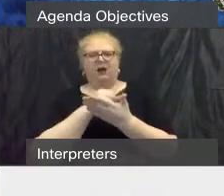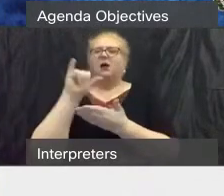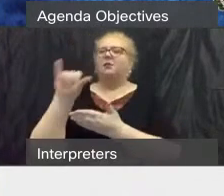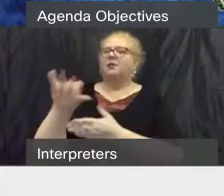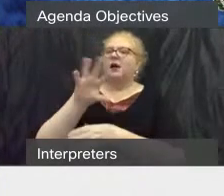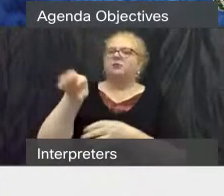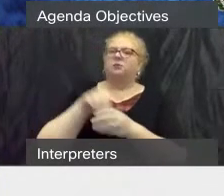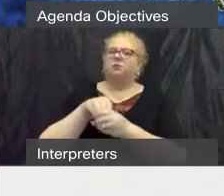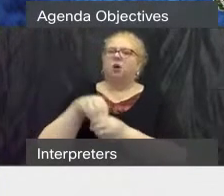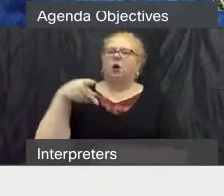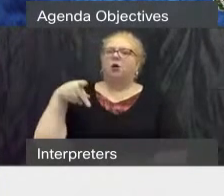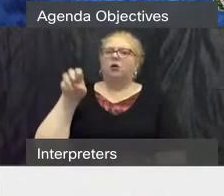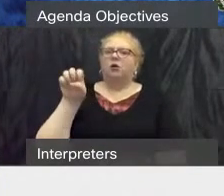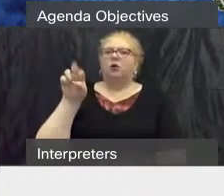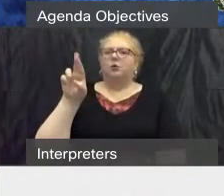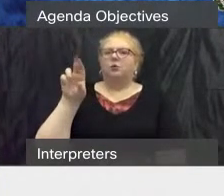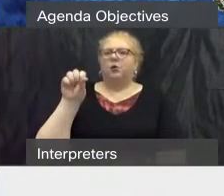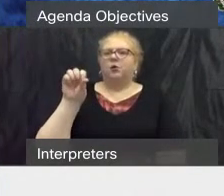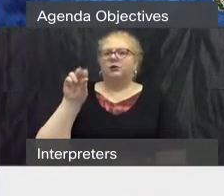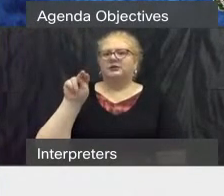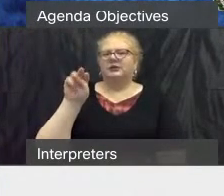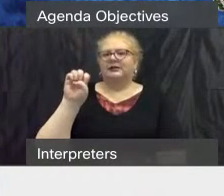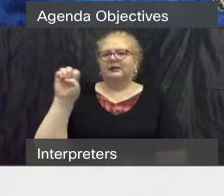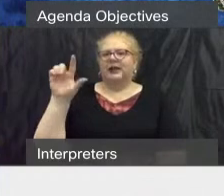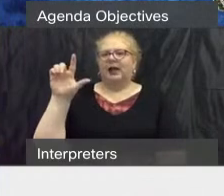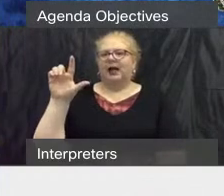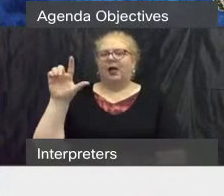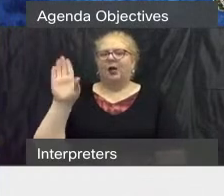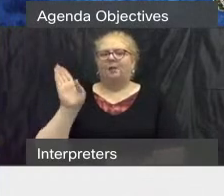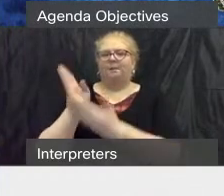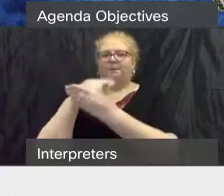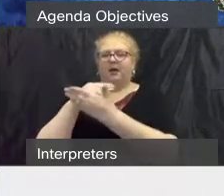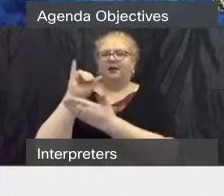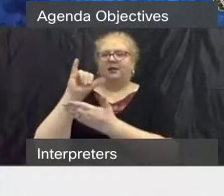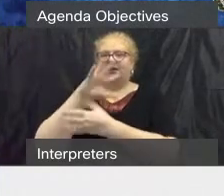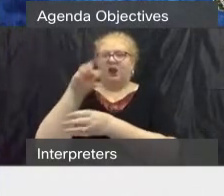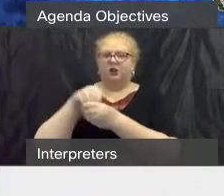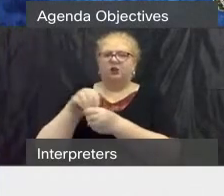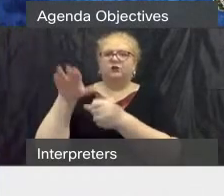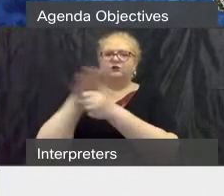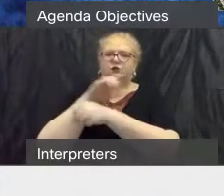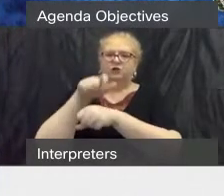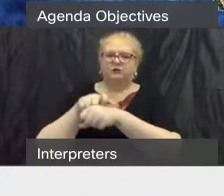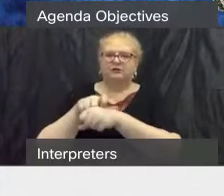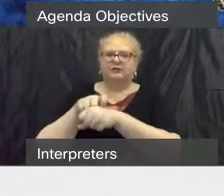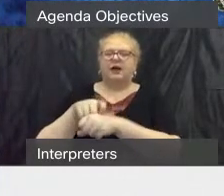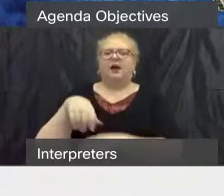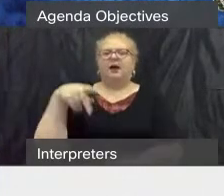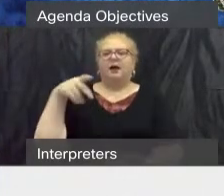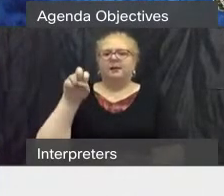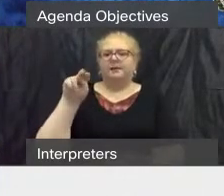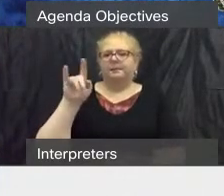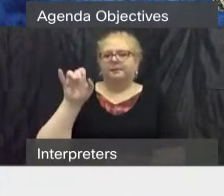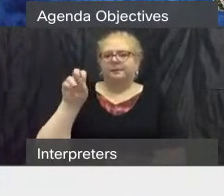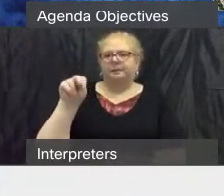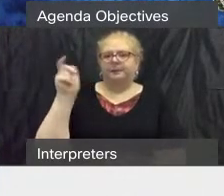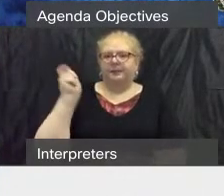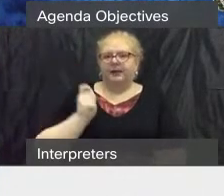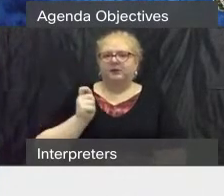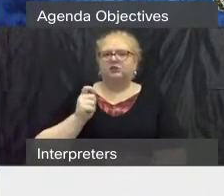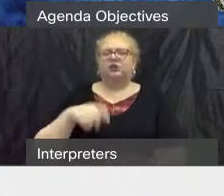budget. So in that separate, personnel is a category that includes full-time, it includes pension, health